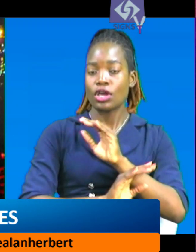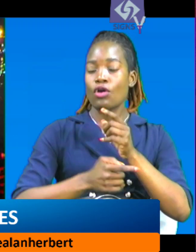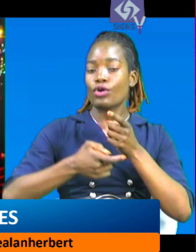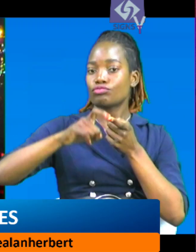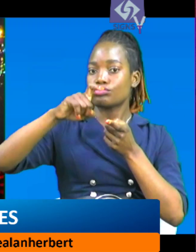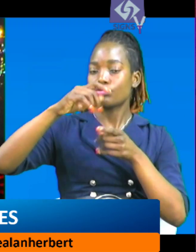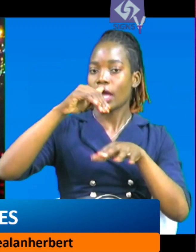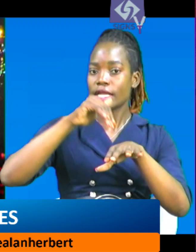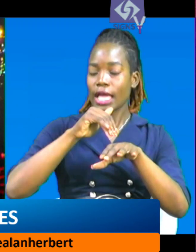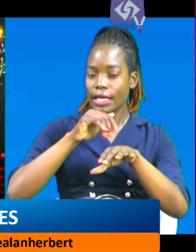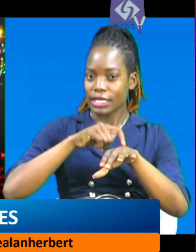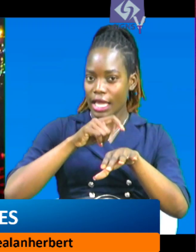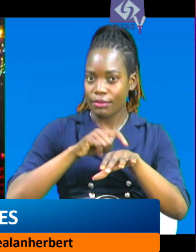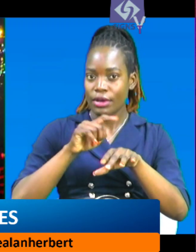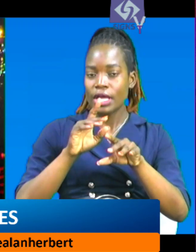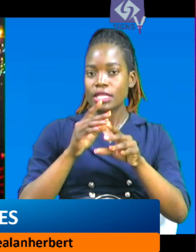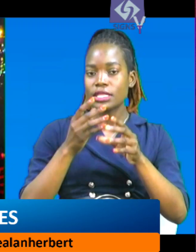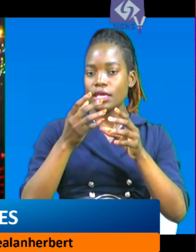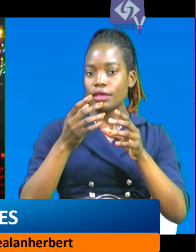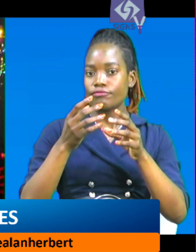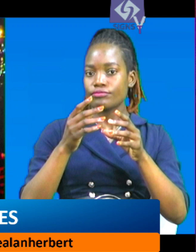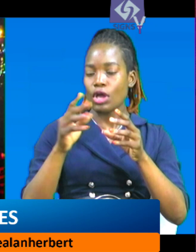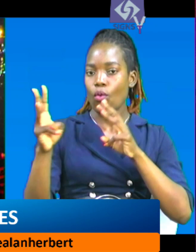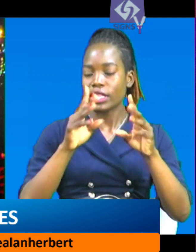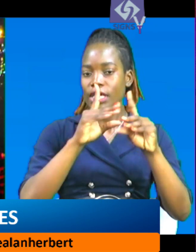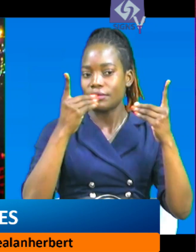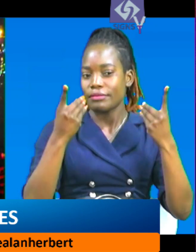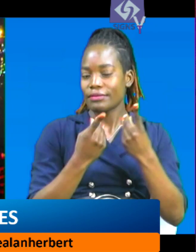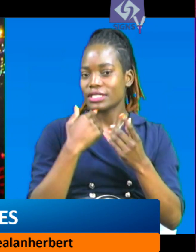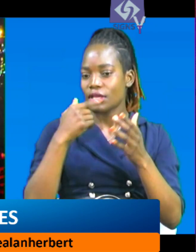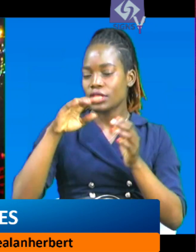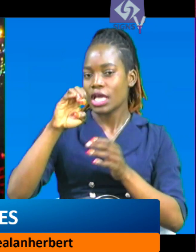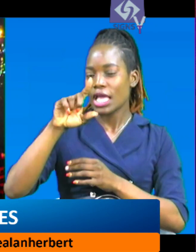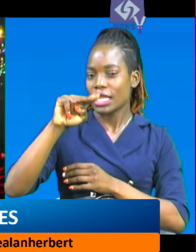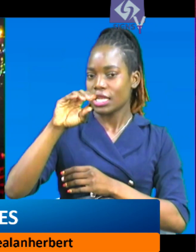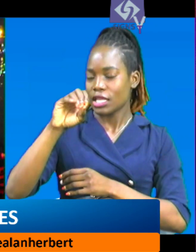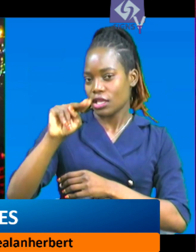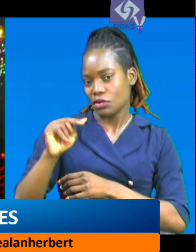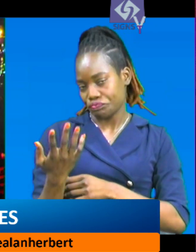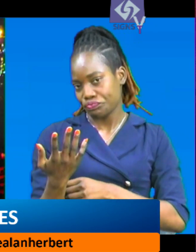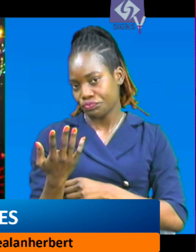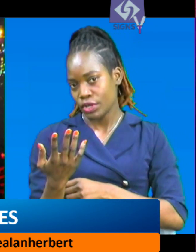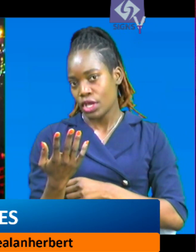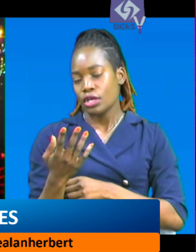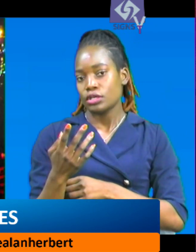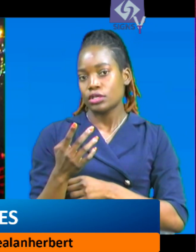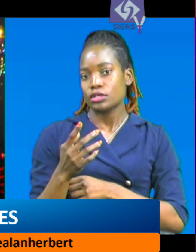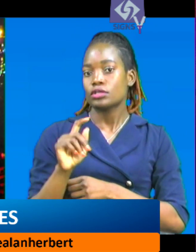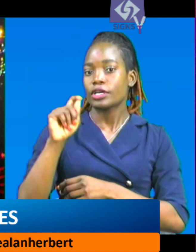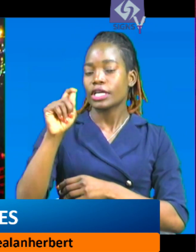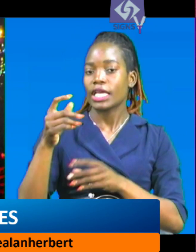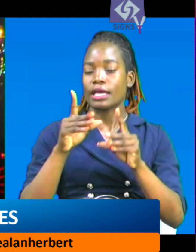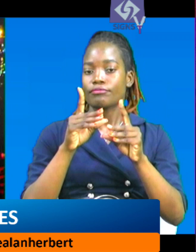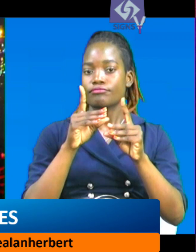month, as the weatherman says the El Nino phenomenon remains in effect. The Director General of the Kenya